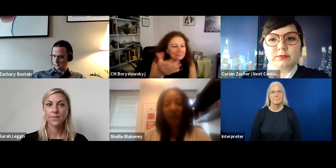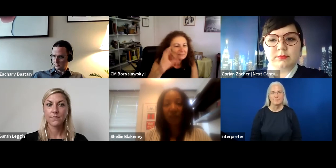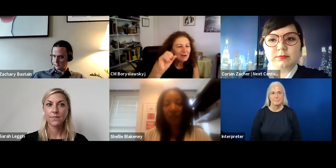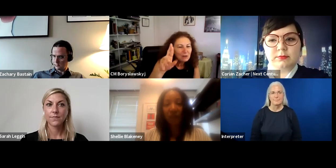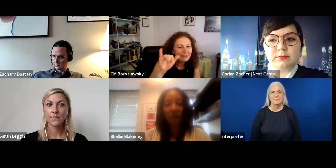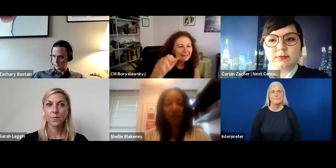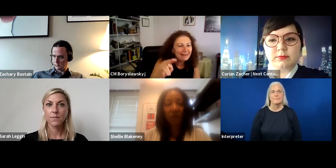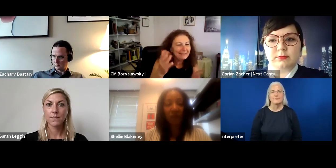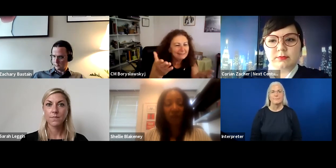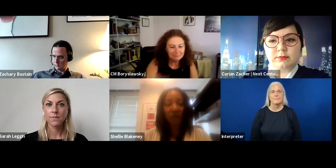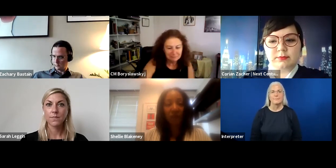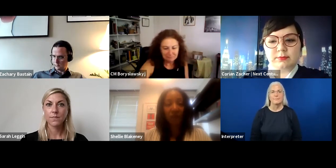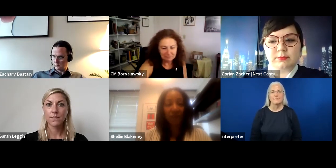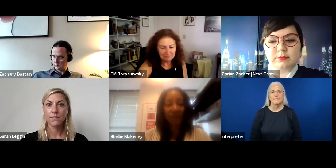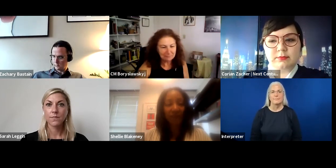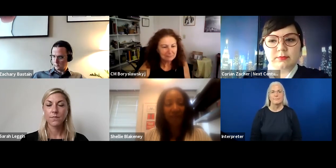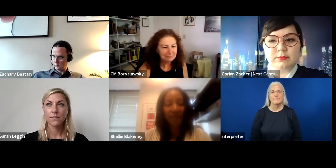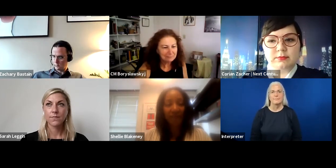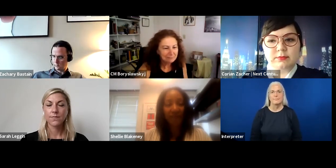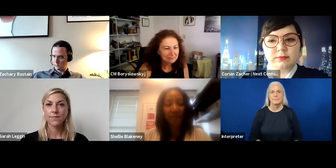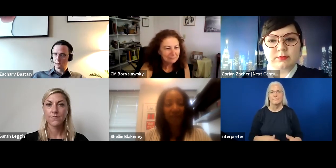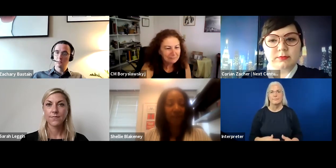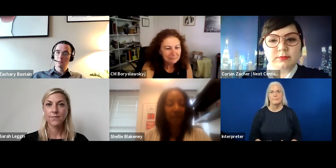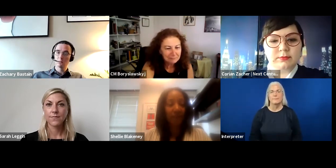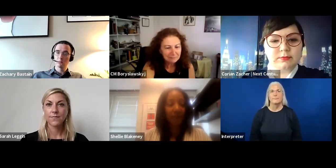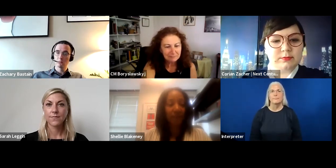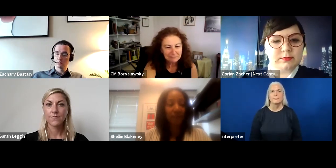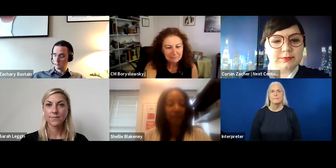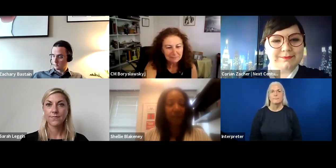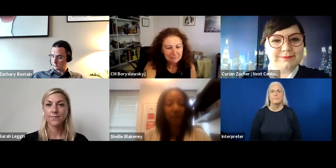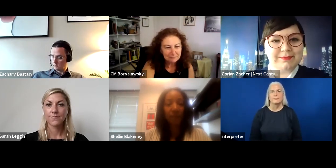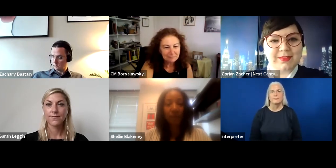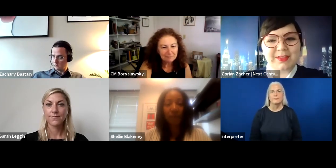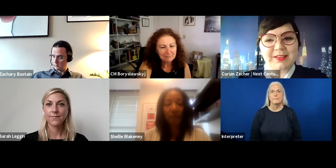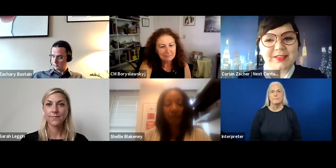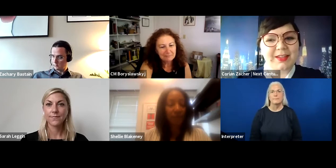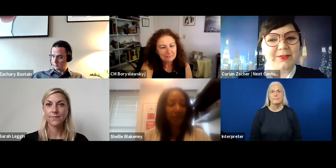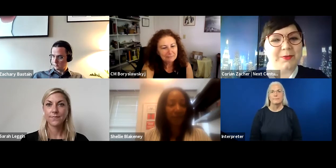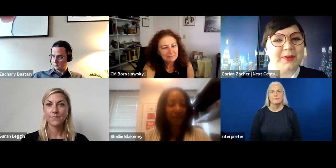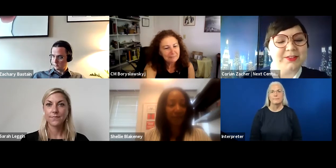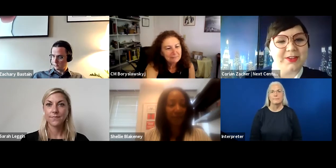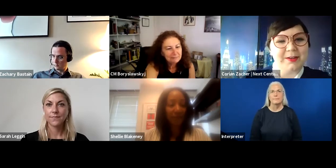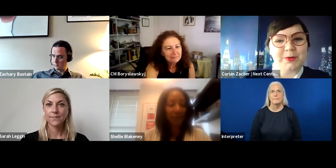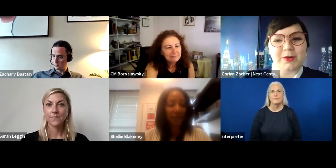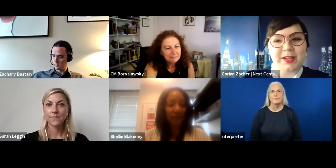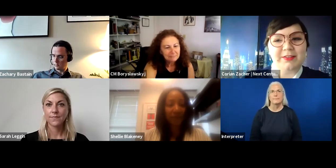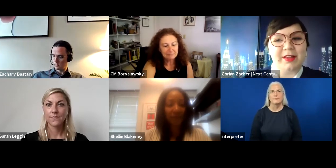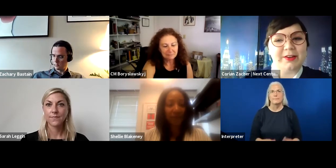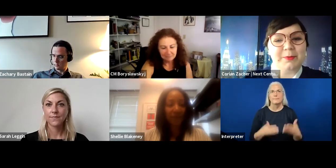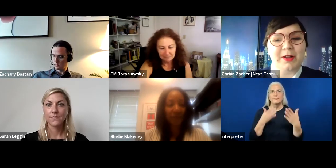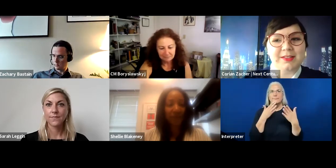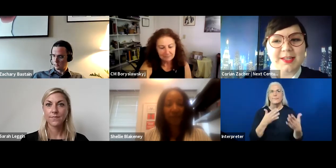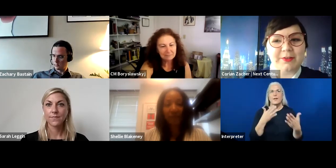talk about that topic with you a little bit later. So I guess we're going to move on to Corian. Thank you so much. I'm